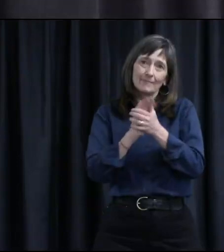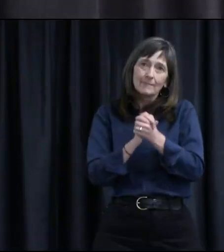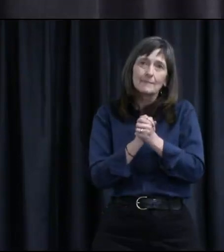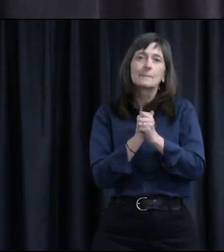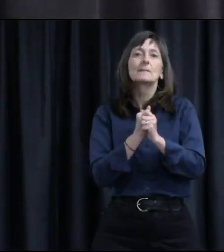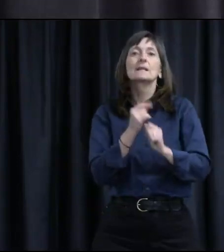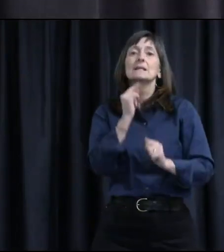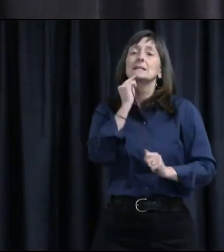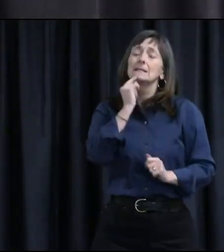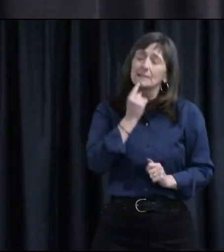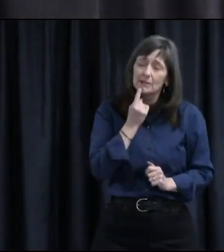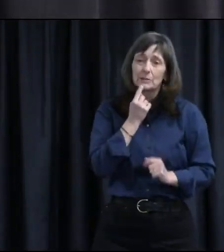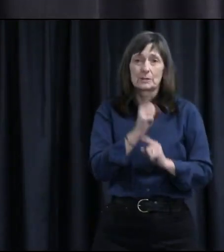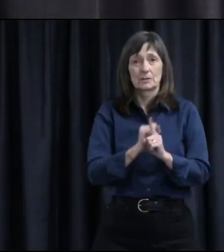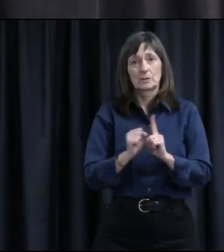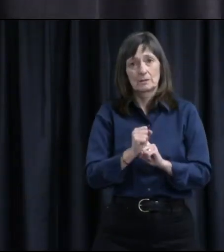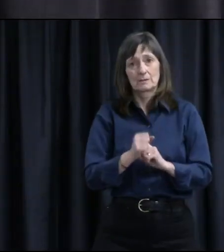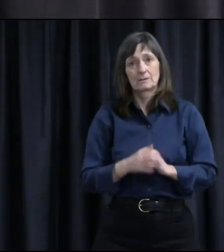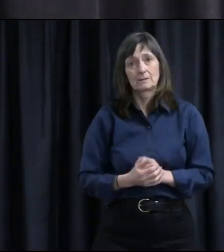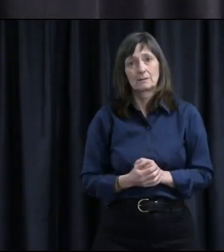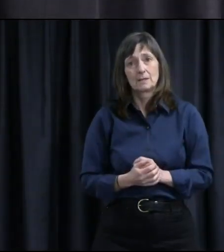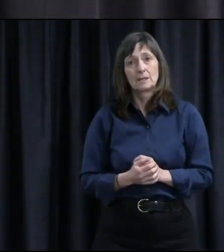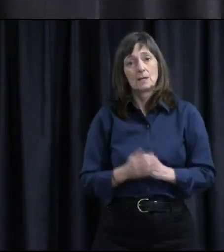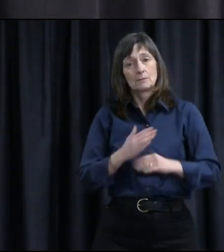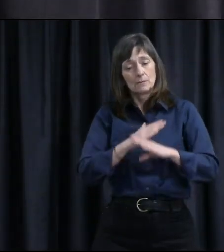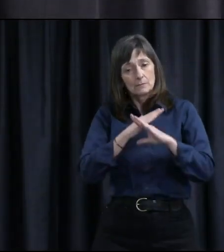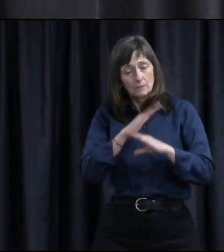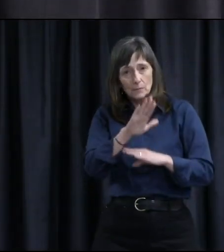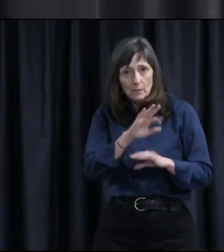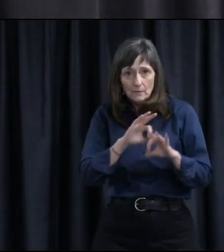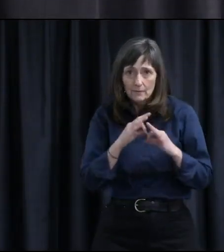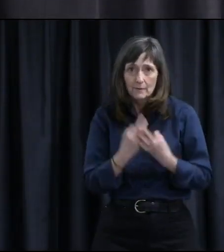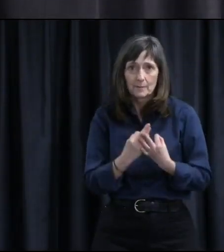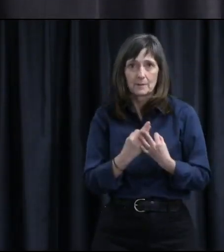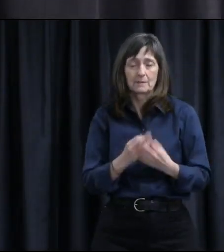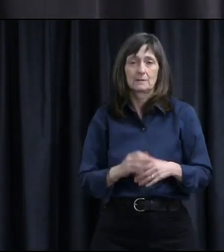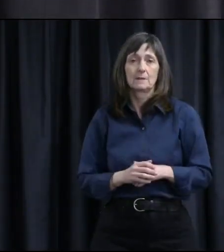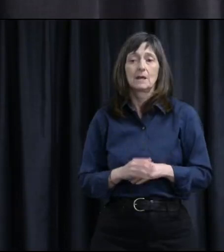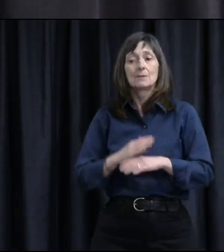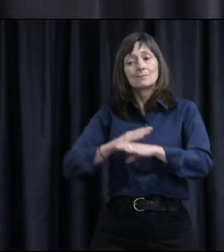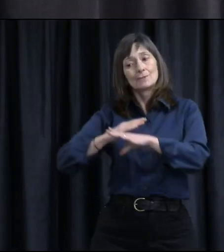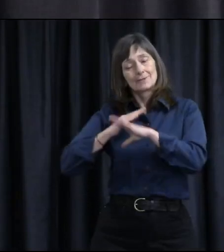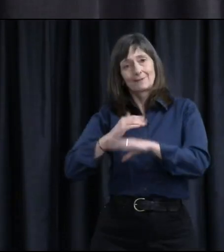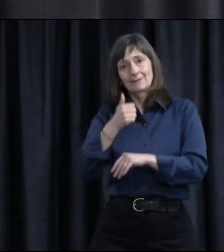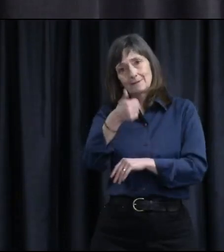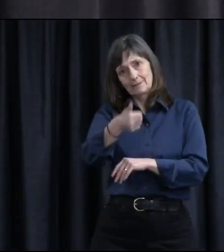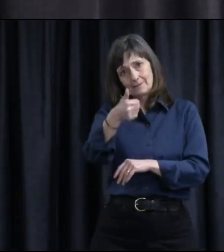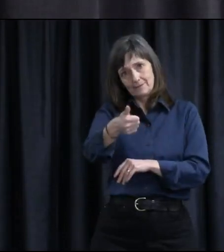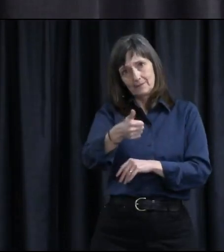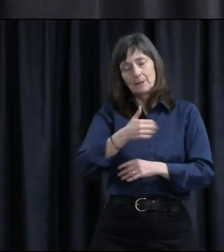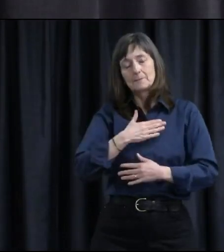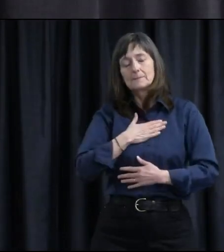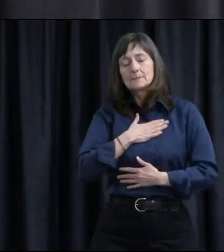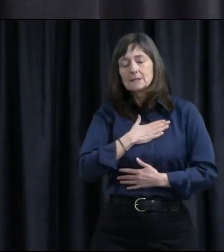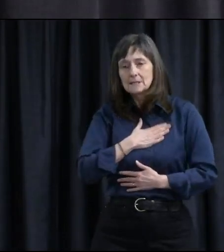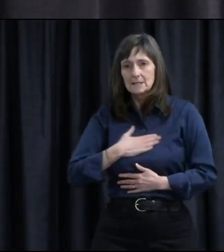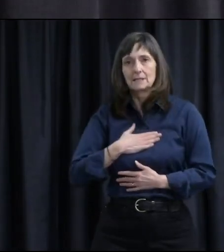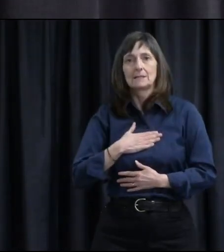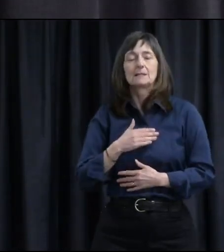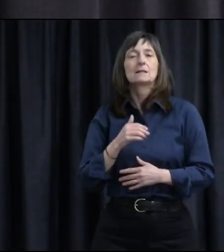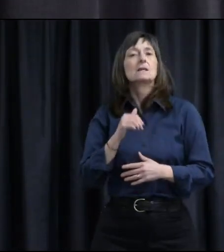seriously. This is important to protect your own families and to protect yourself. Please do